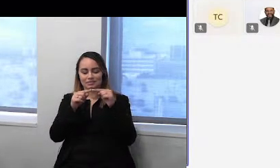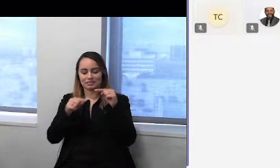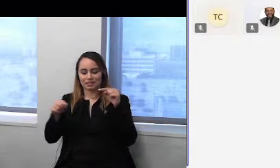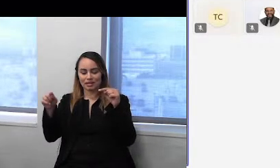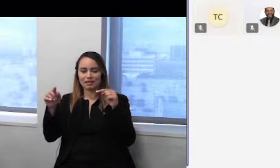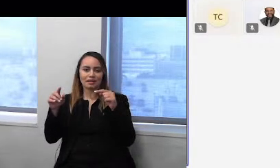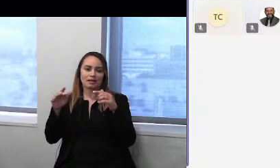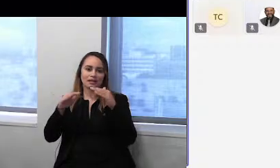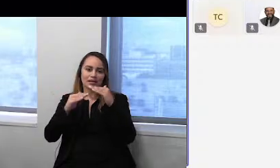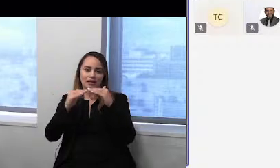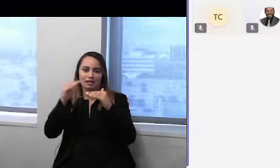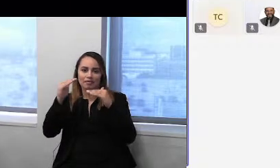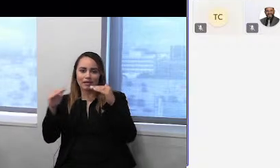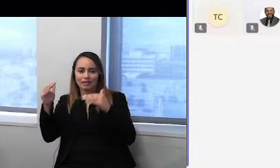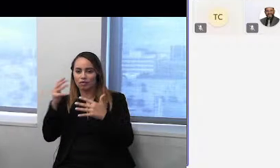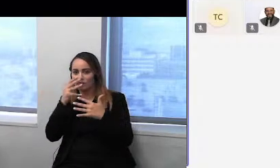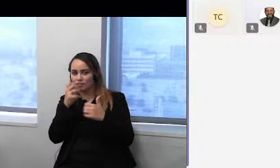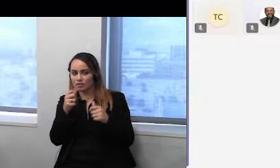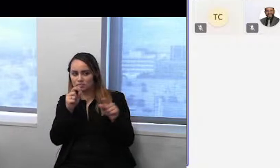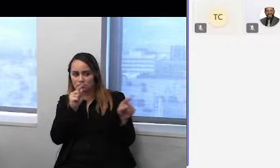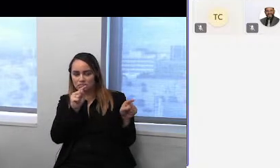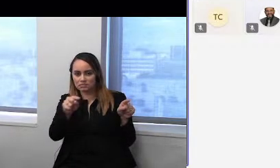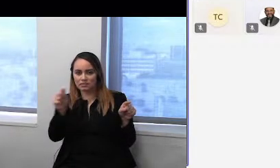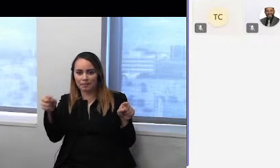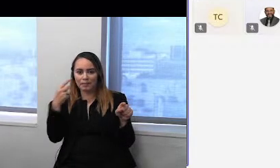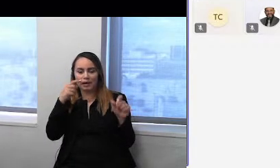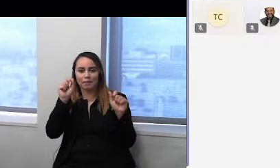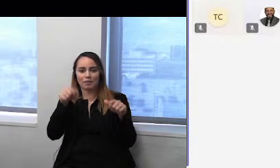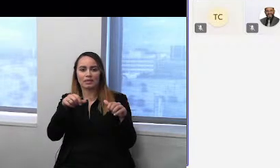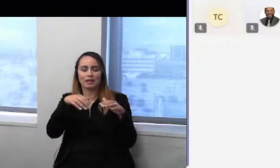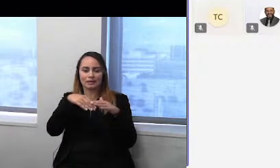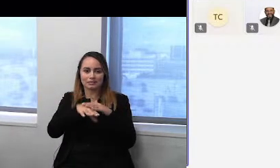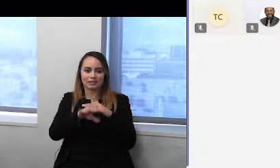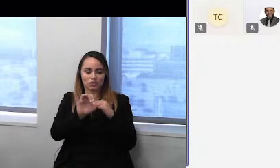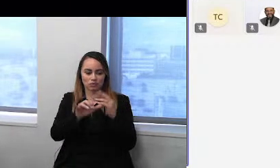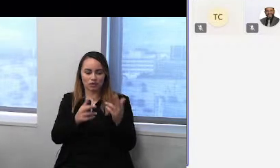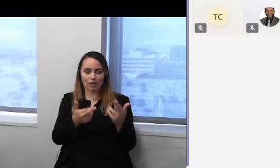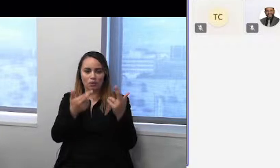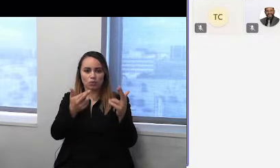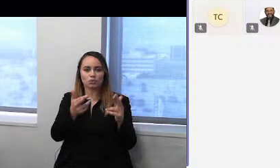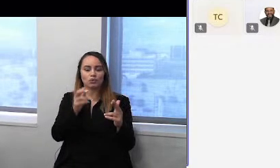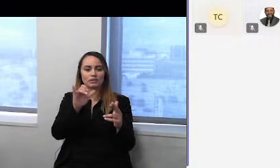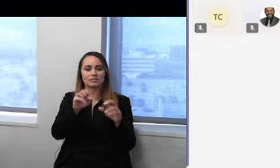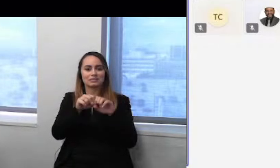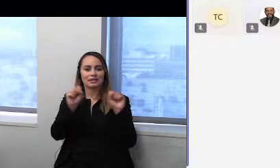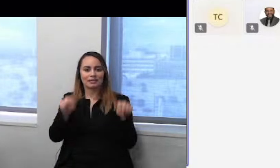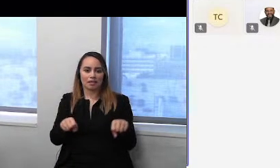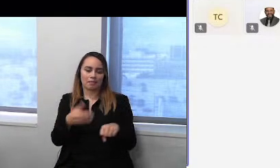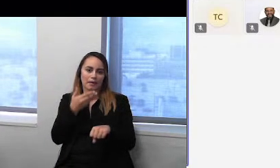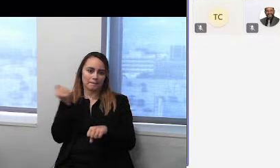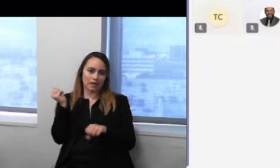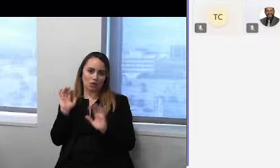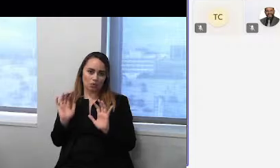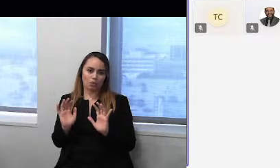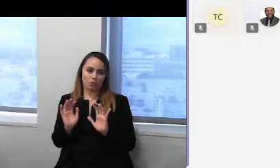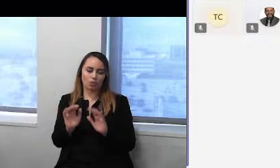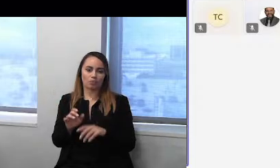those resources. The next, like I said, is a ring boss arrangement, which is less components. The cost differential,